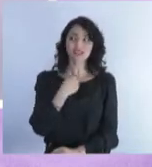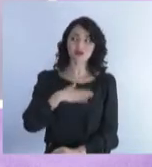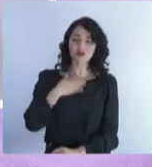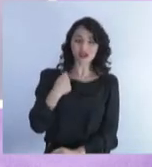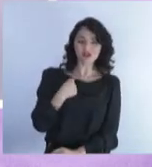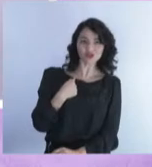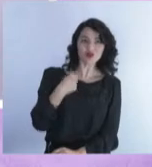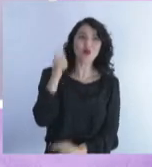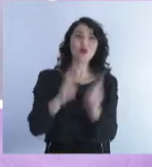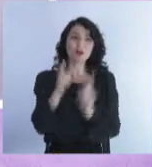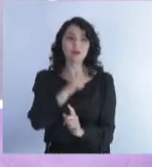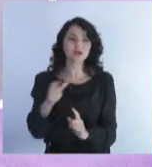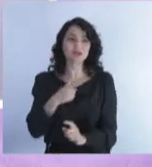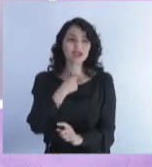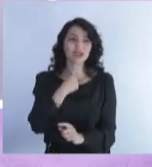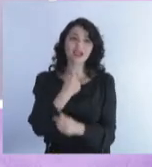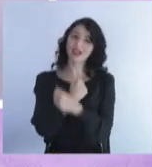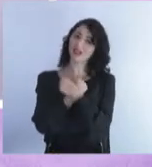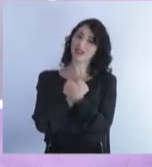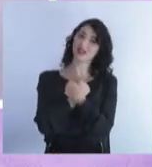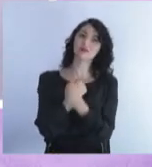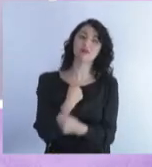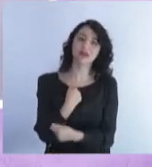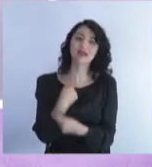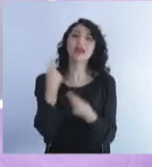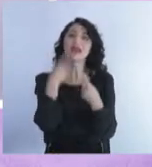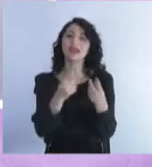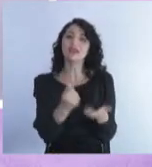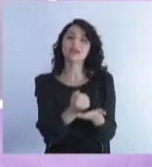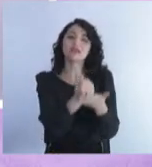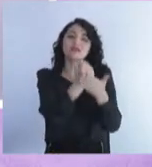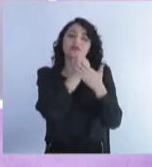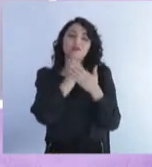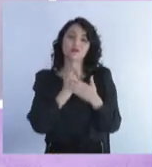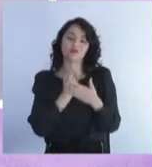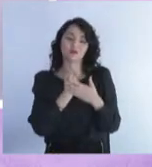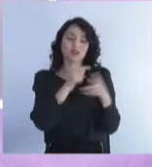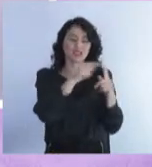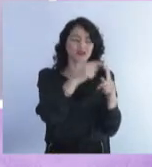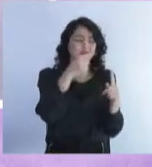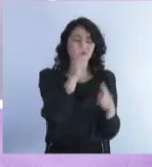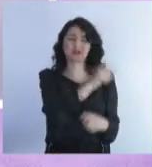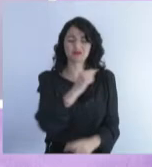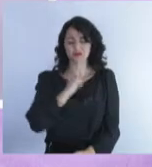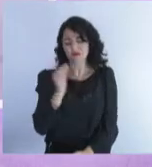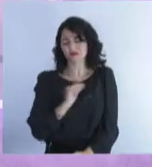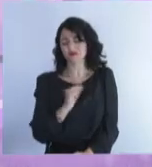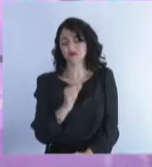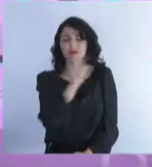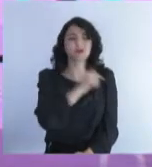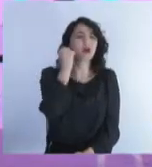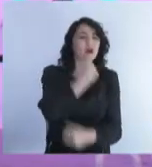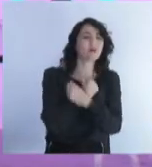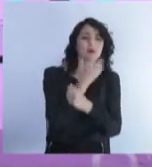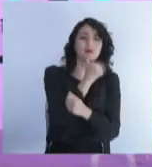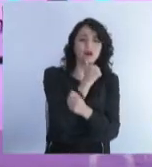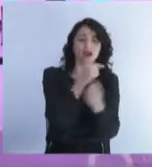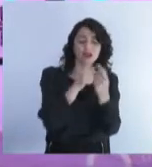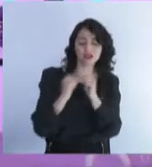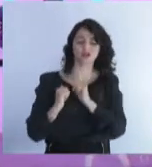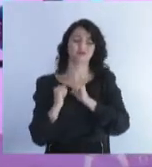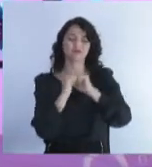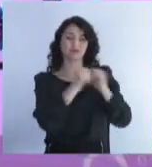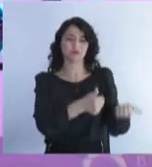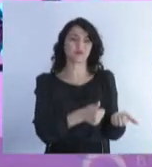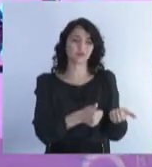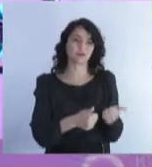me, do love me. That's an antidote to that thought that no one cares about me. And it helps